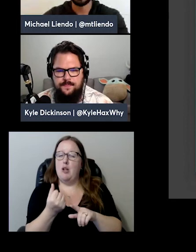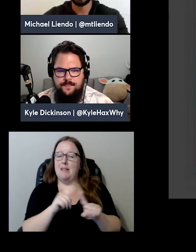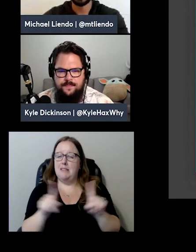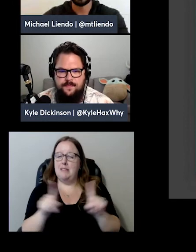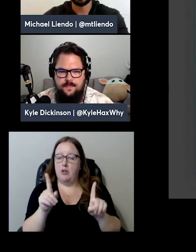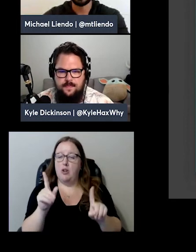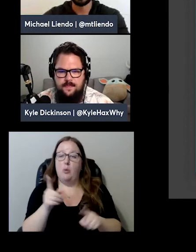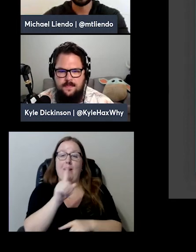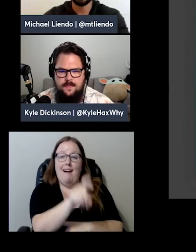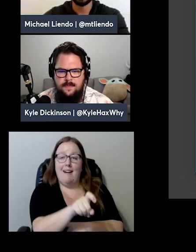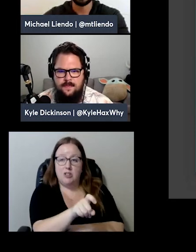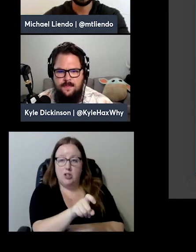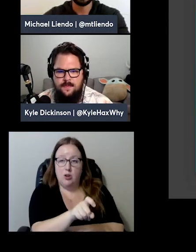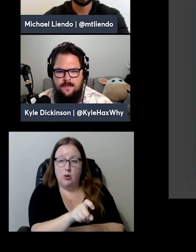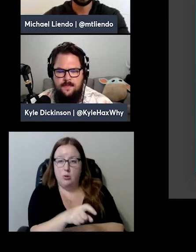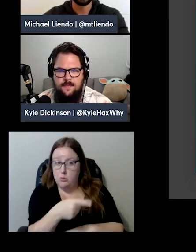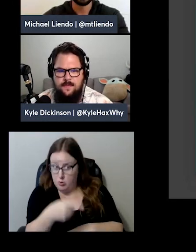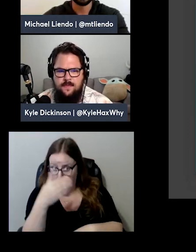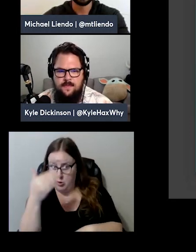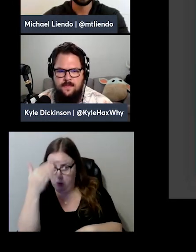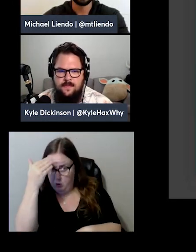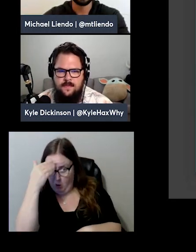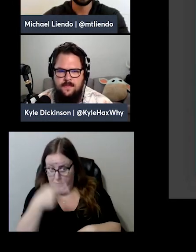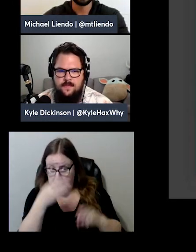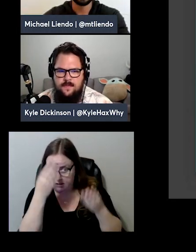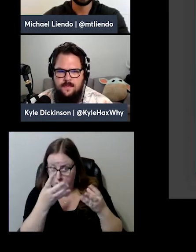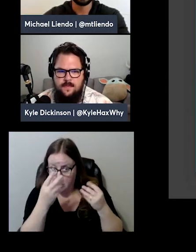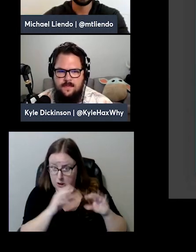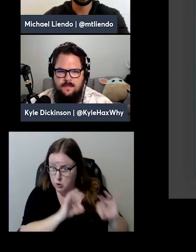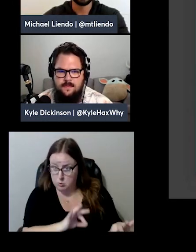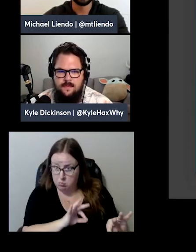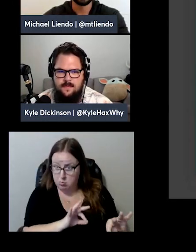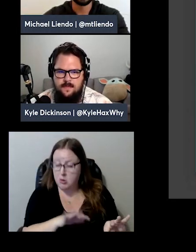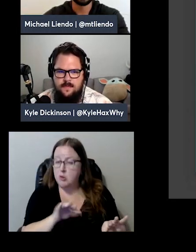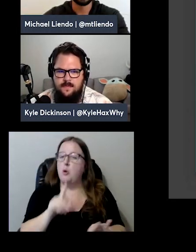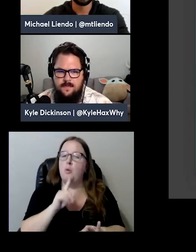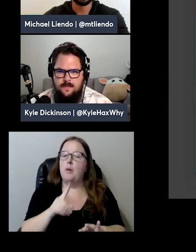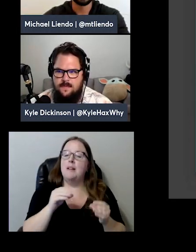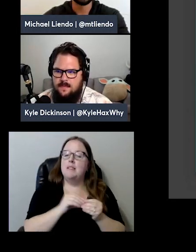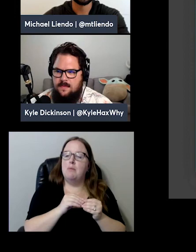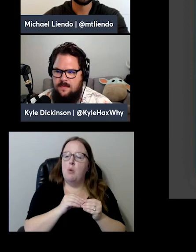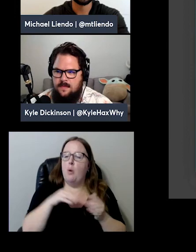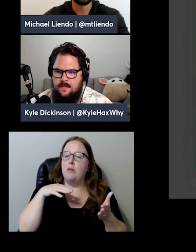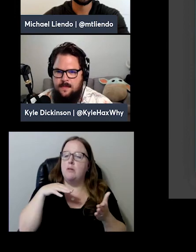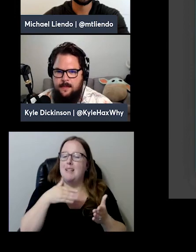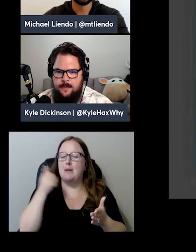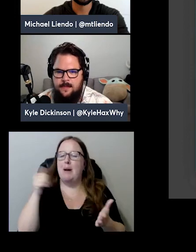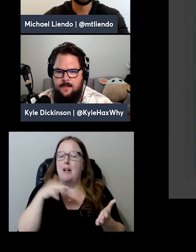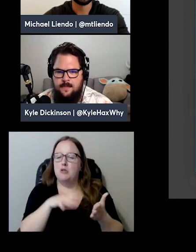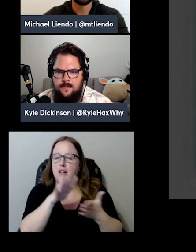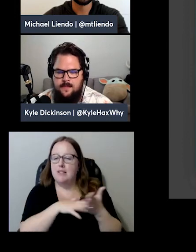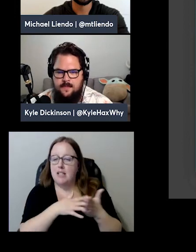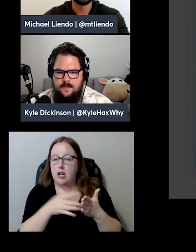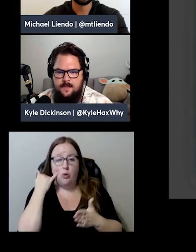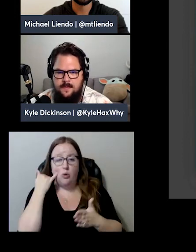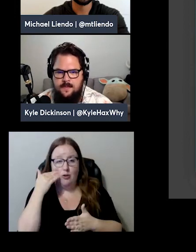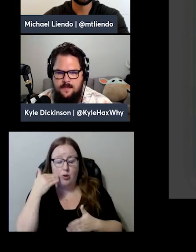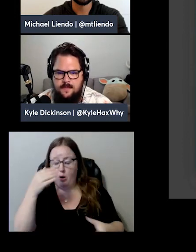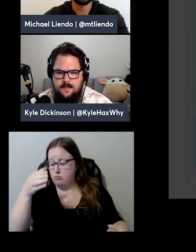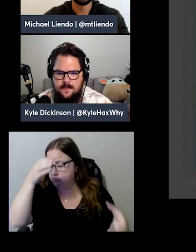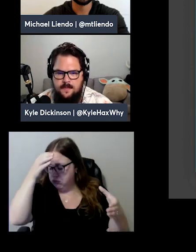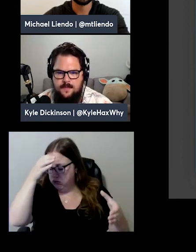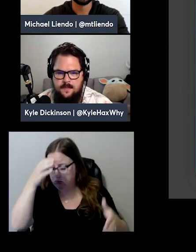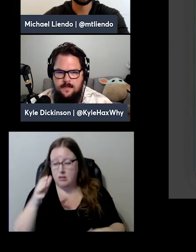you how well you know the material. So we actually create a better sort of study schedule for you. So if you know the material well, we'll give you